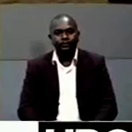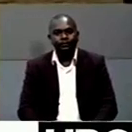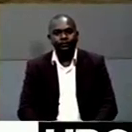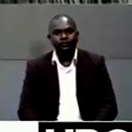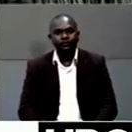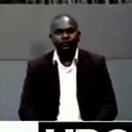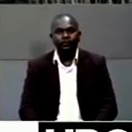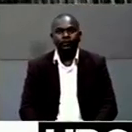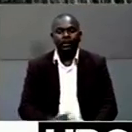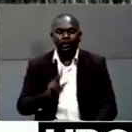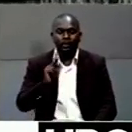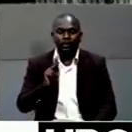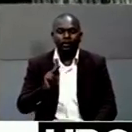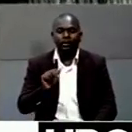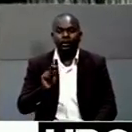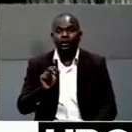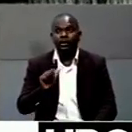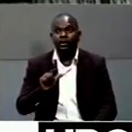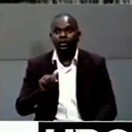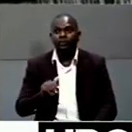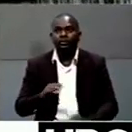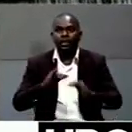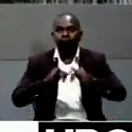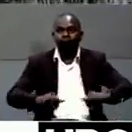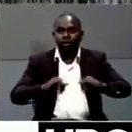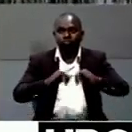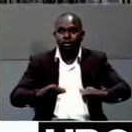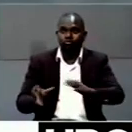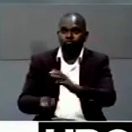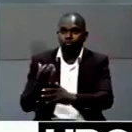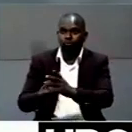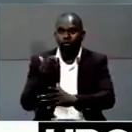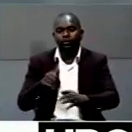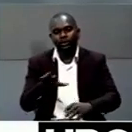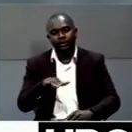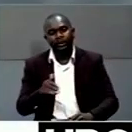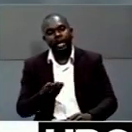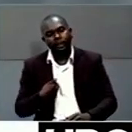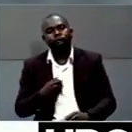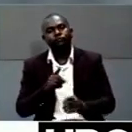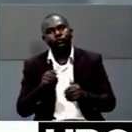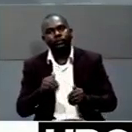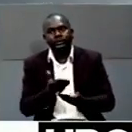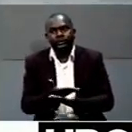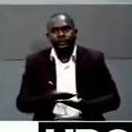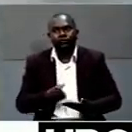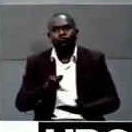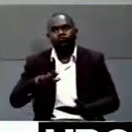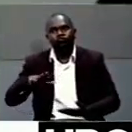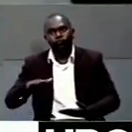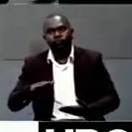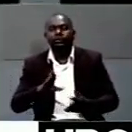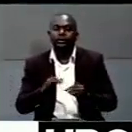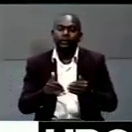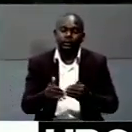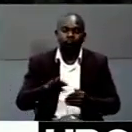In Kanaala Sub County, the temporary camps established in the area have inadequate amenities such as safe water sources, despite